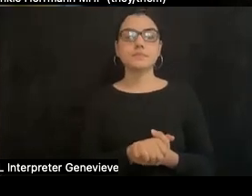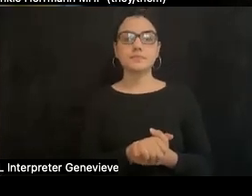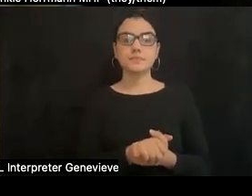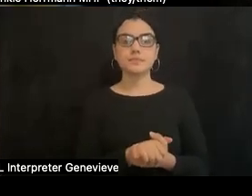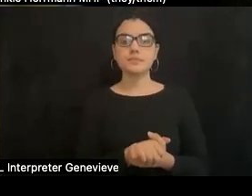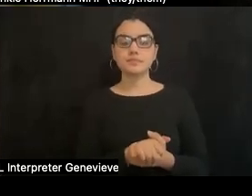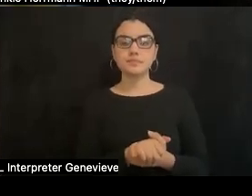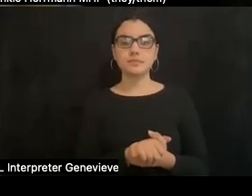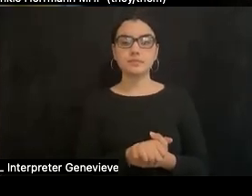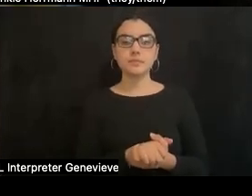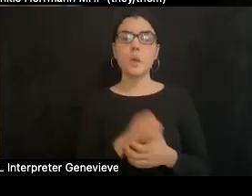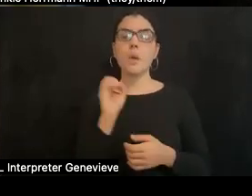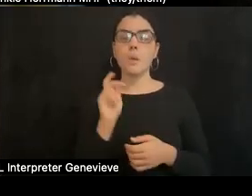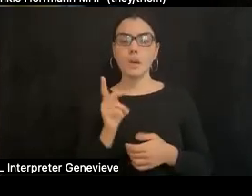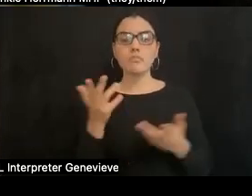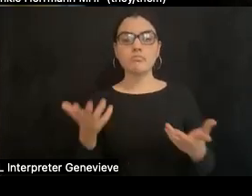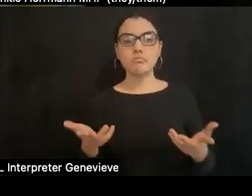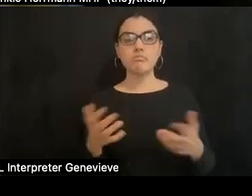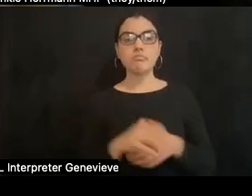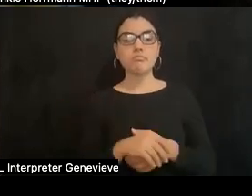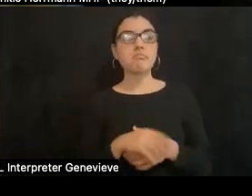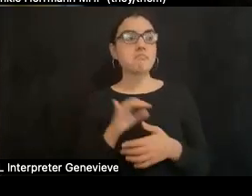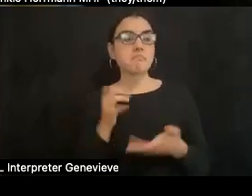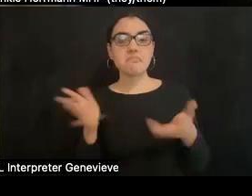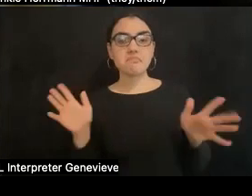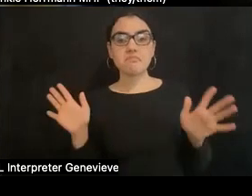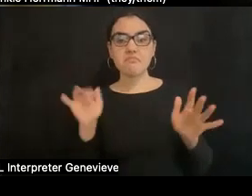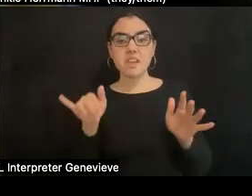And okay, yeah, so that's that question.